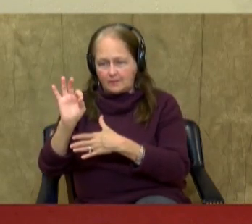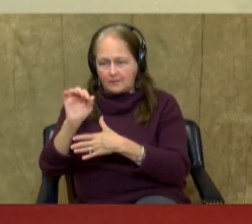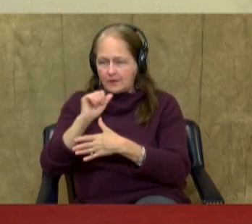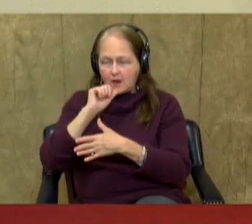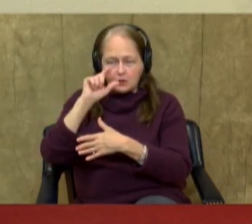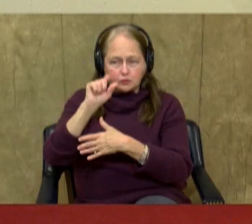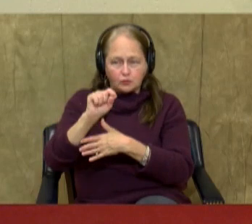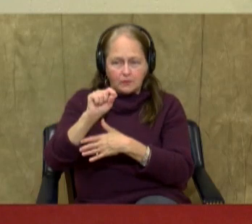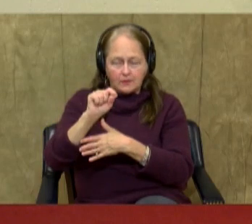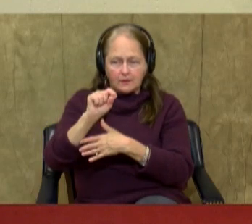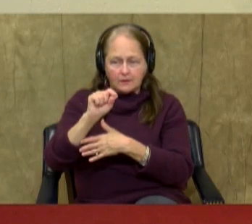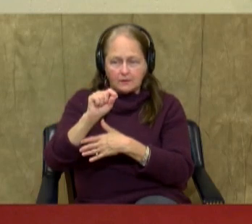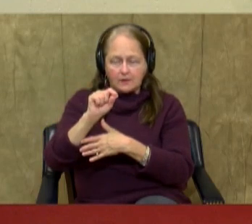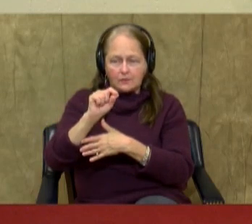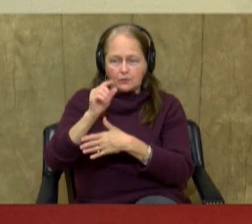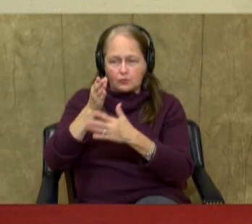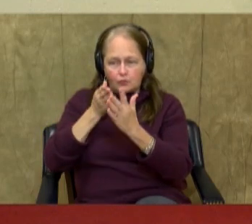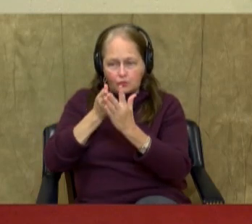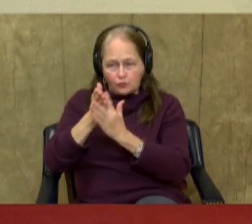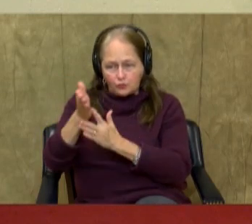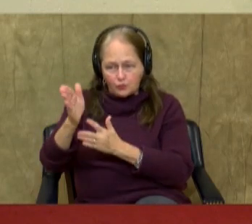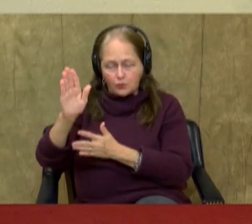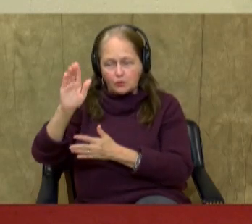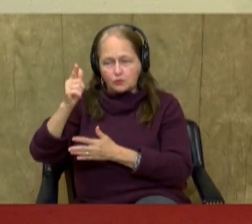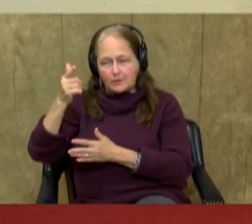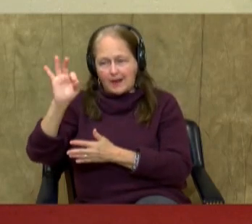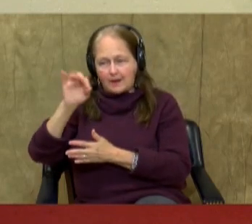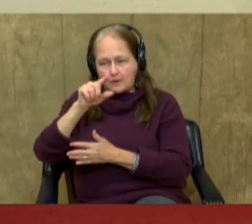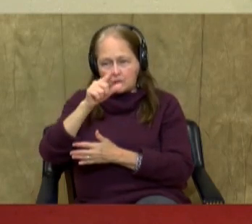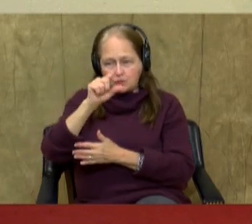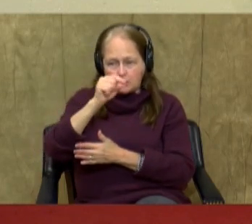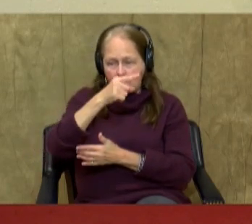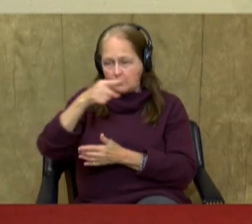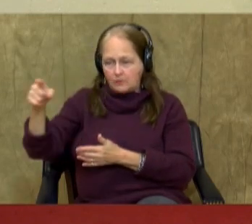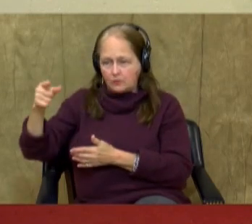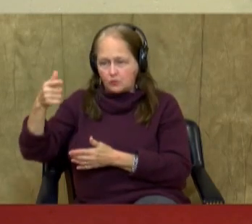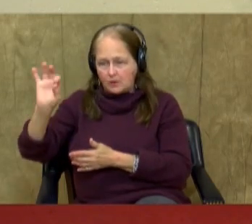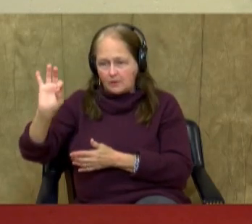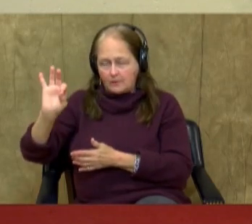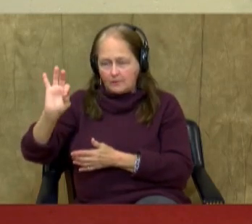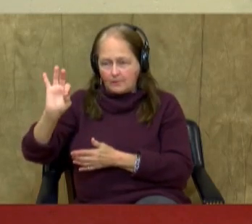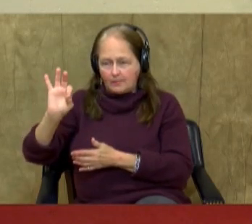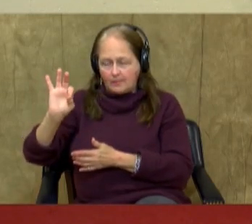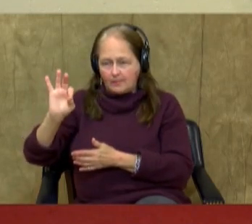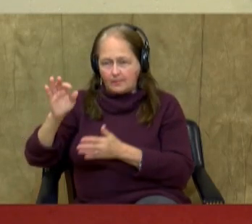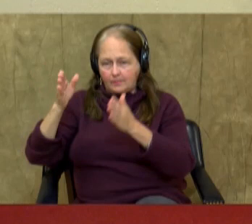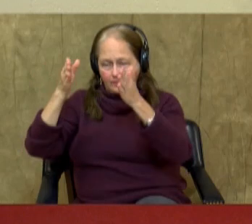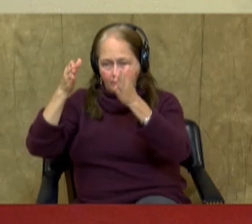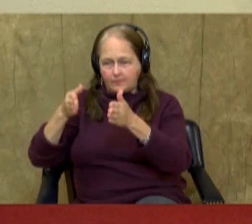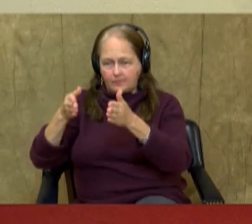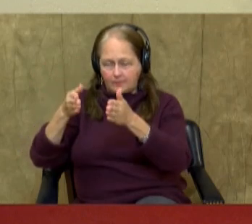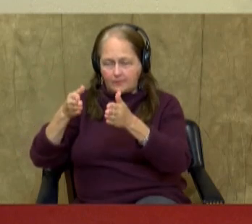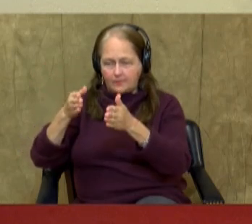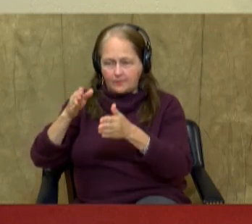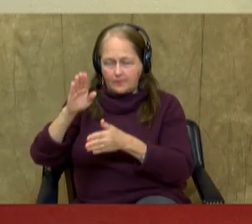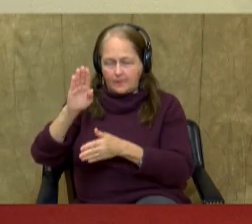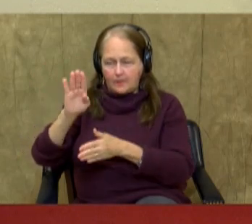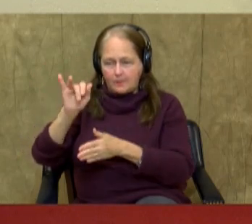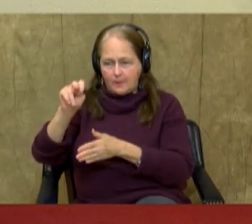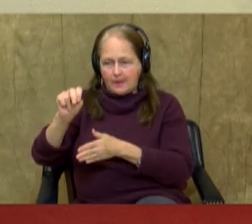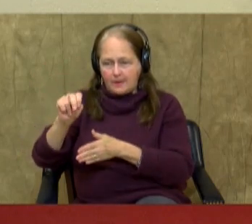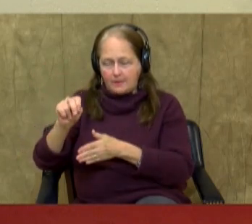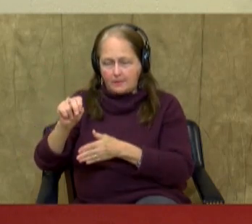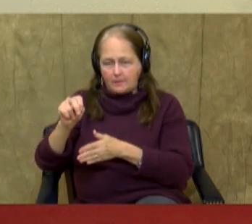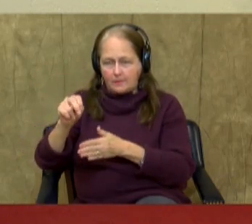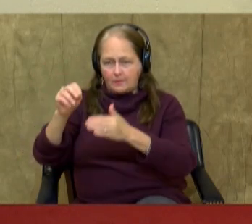and 29, 20 through 29, then you drop it in the 20 to 29 bin, which is 3.